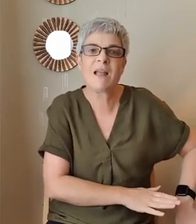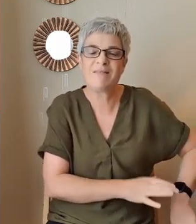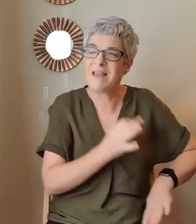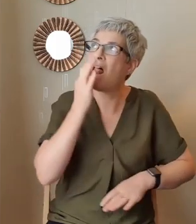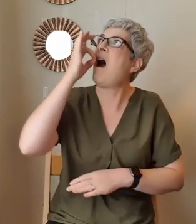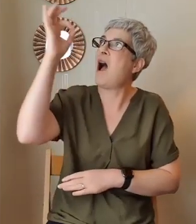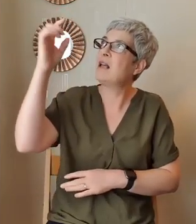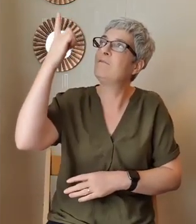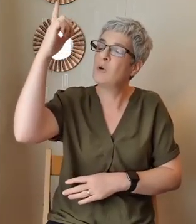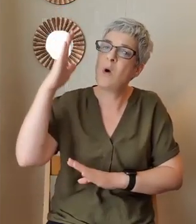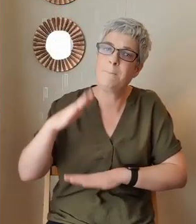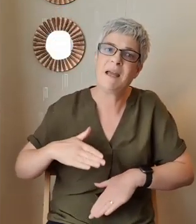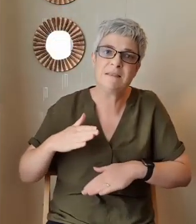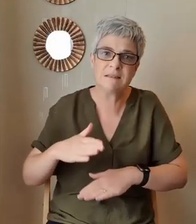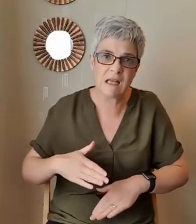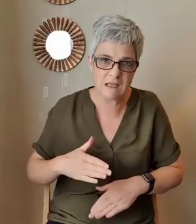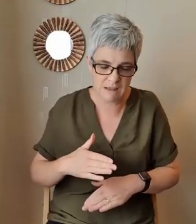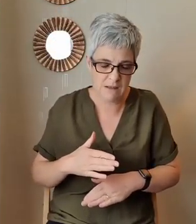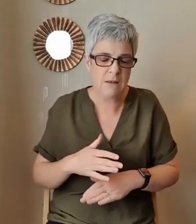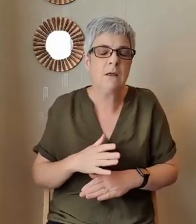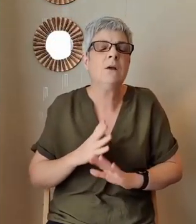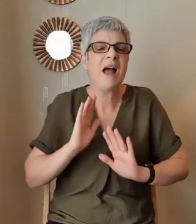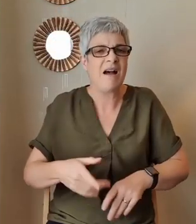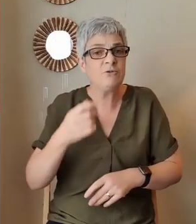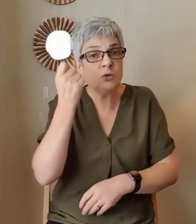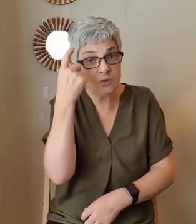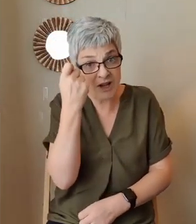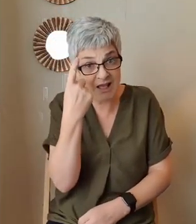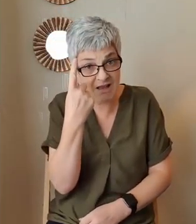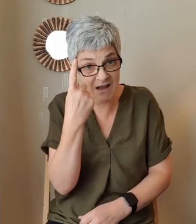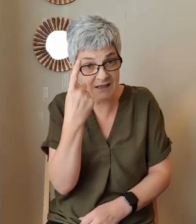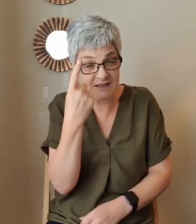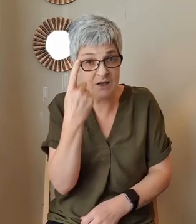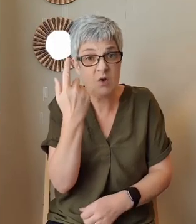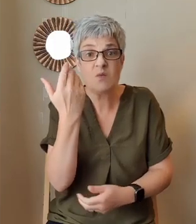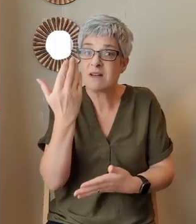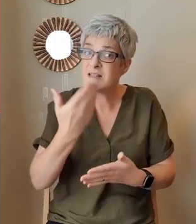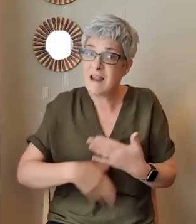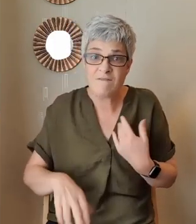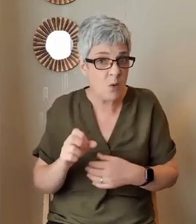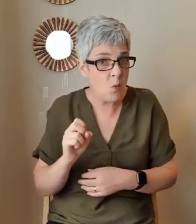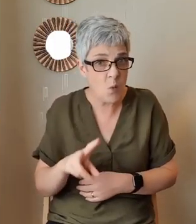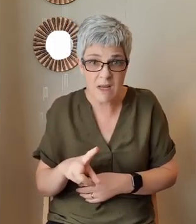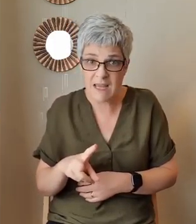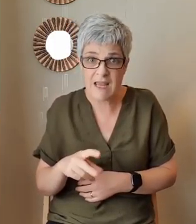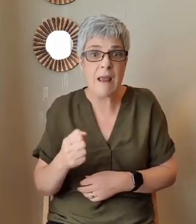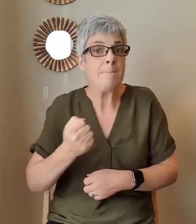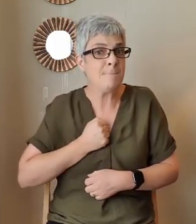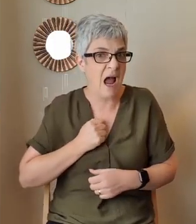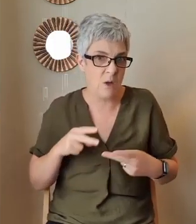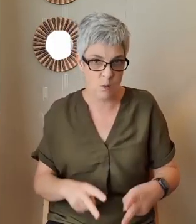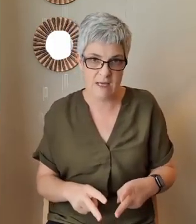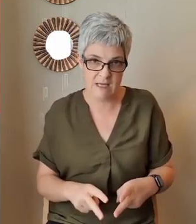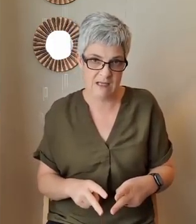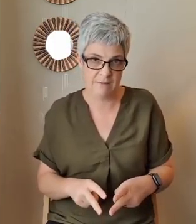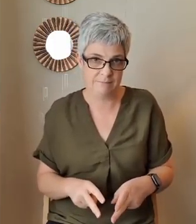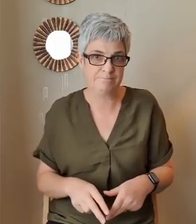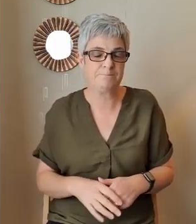in the mercy of God. We just have to realize that we can never make ourselves okay by doing it my way.